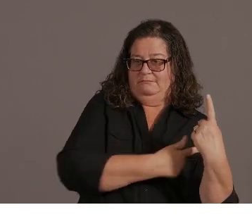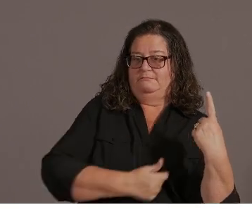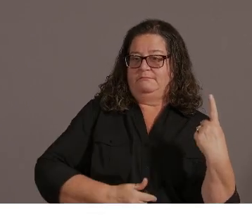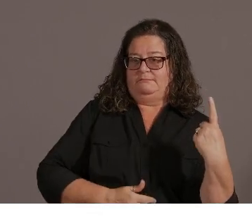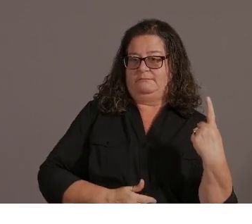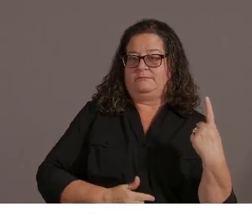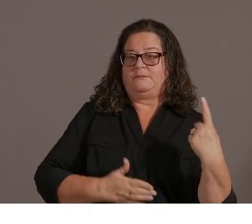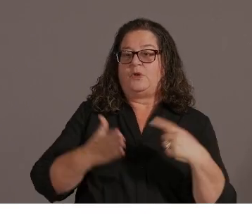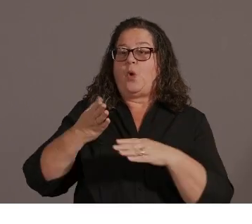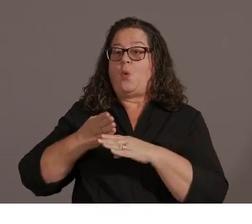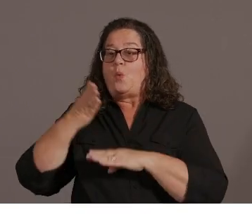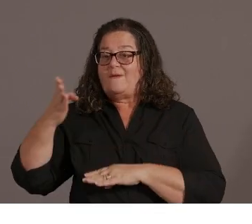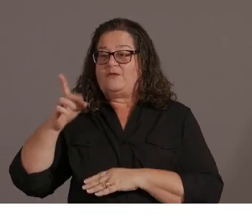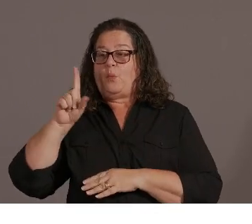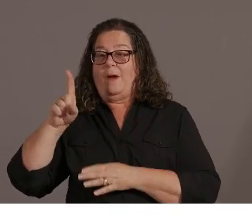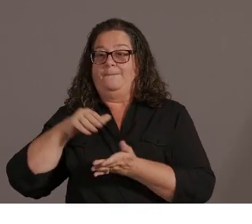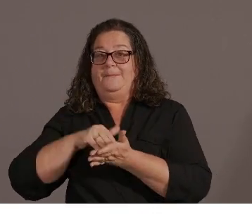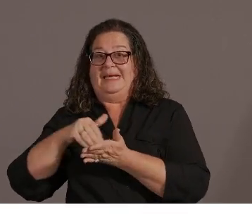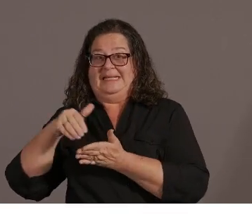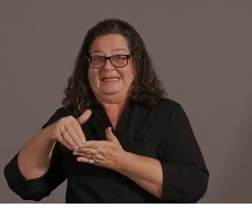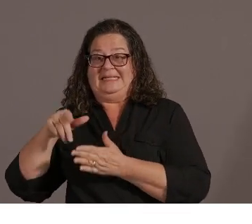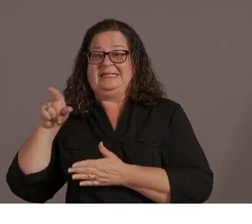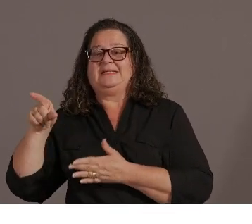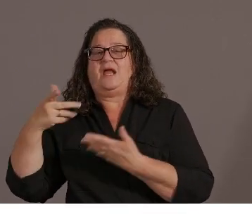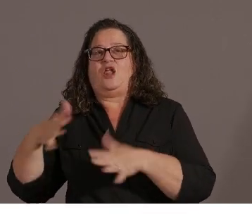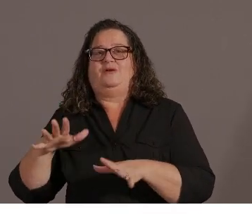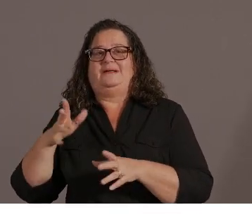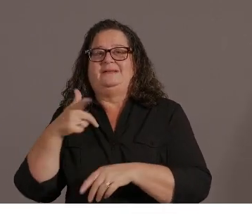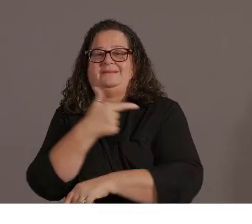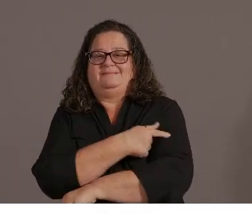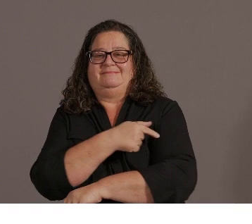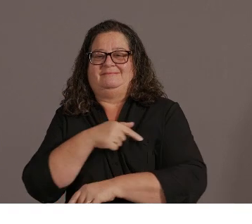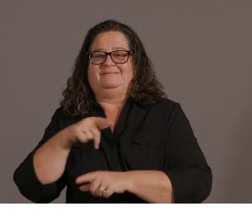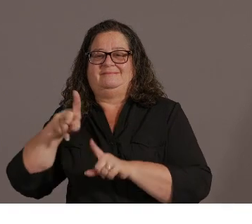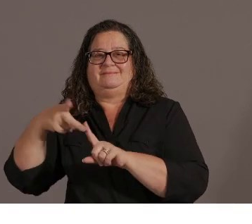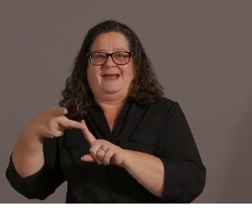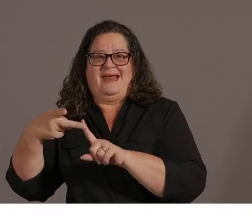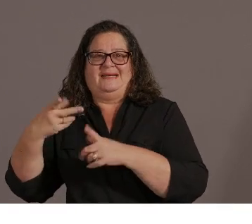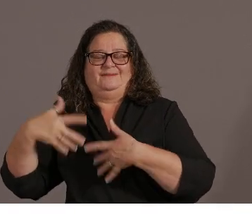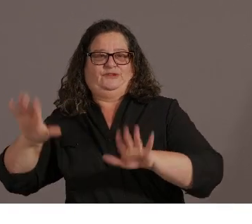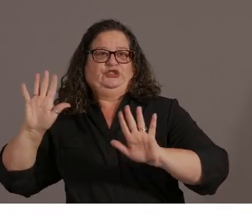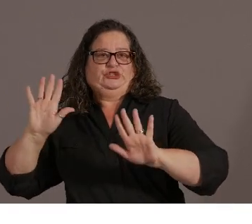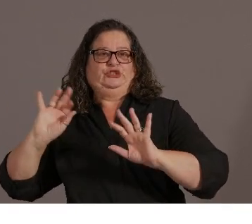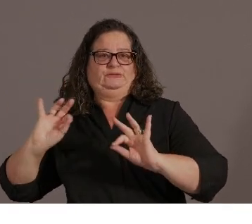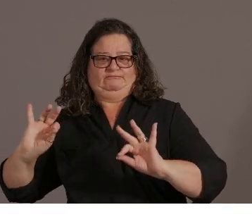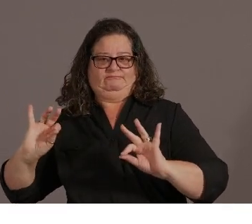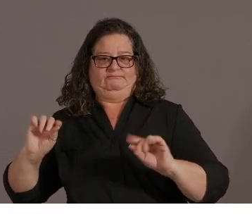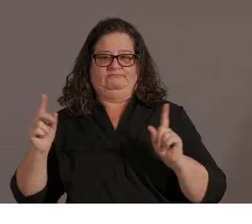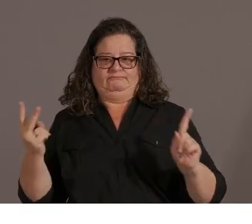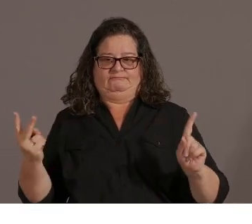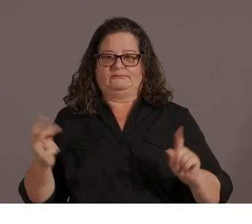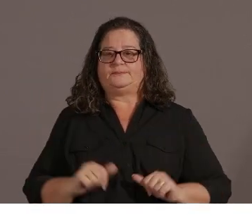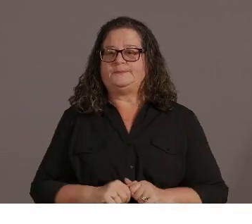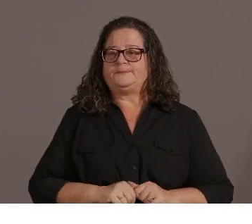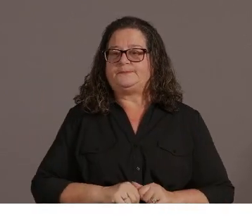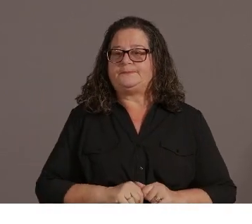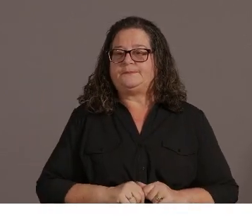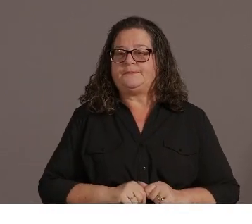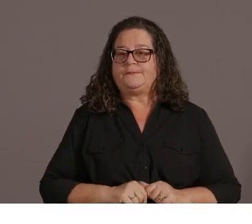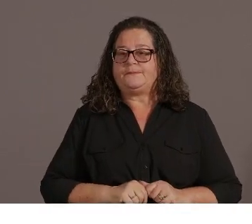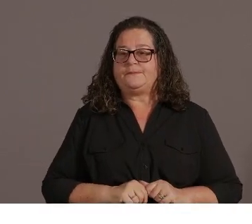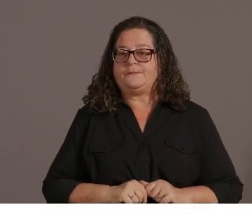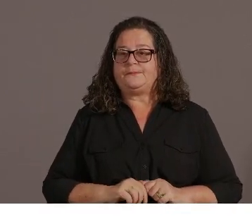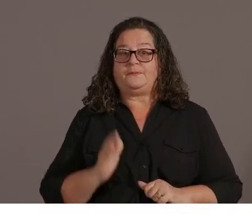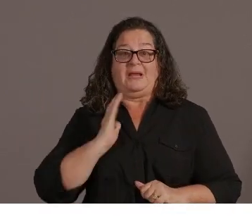over 1 million Arizonans who are fully vaccinated. You can see that we continue to increase our vaccination capacity here